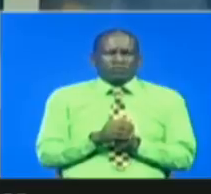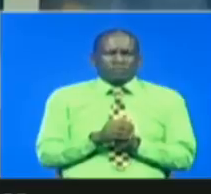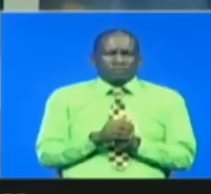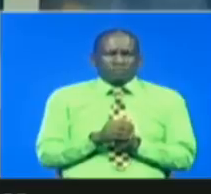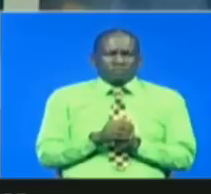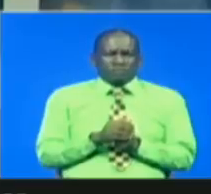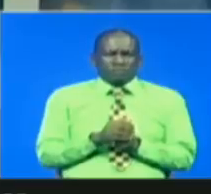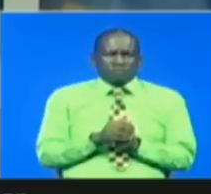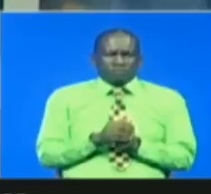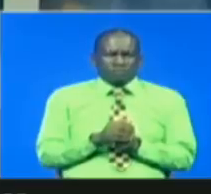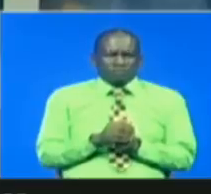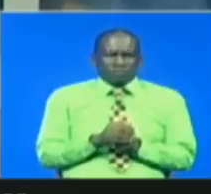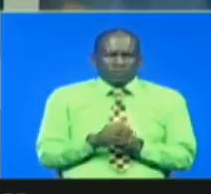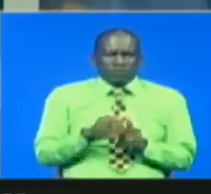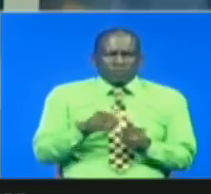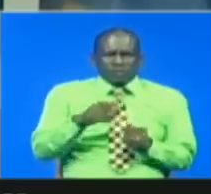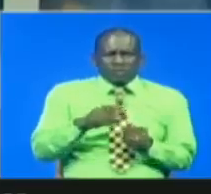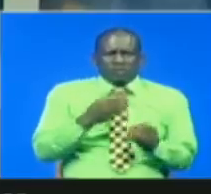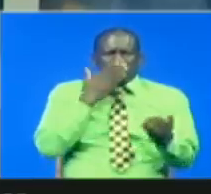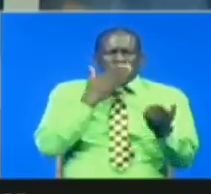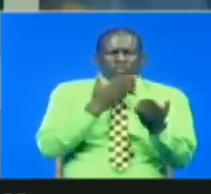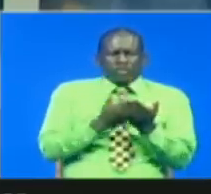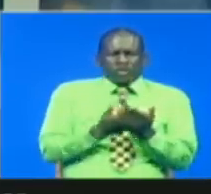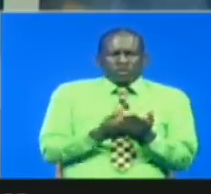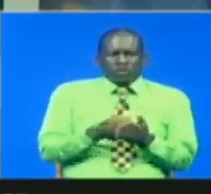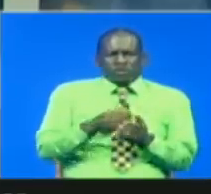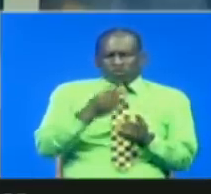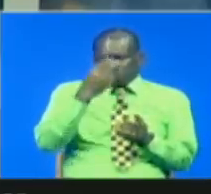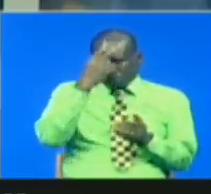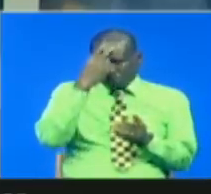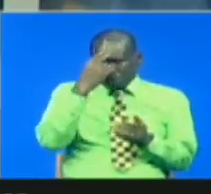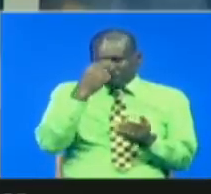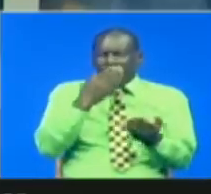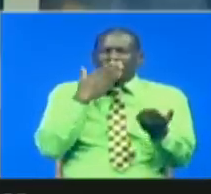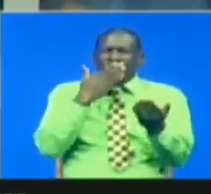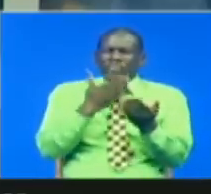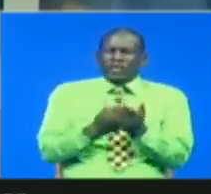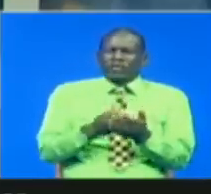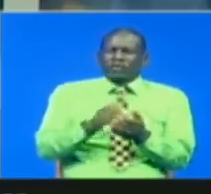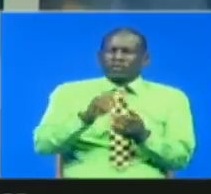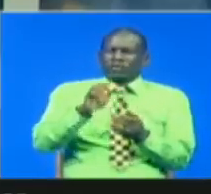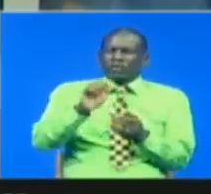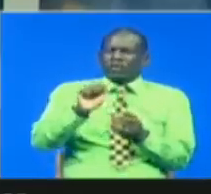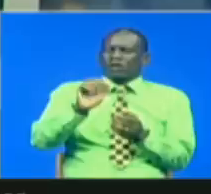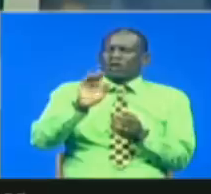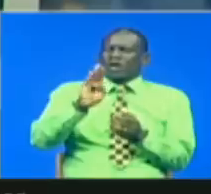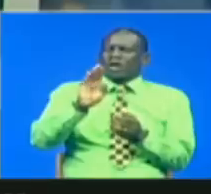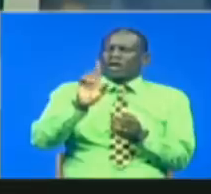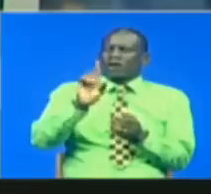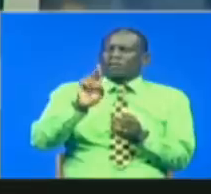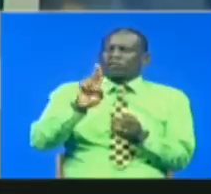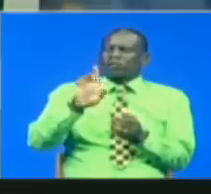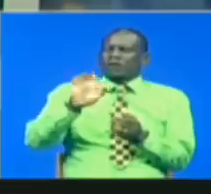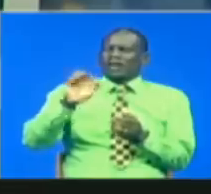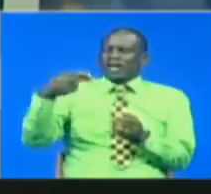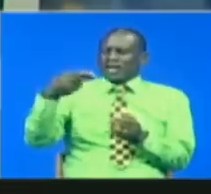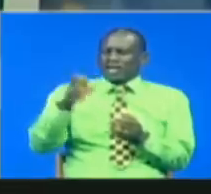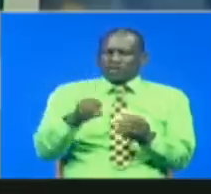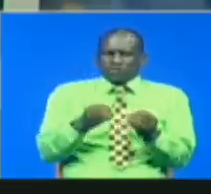That's right, Mark, and thank you to Ogelo for sharing his experience with us. Such a close shave, and no